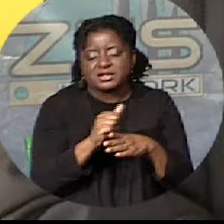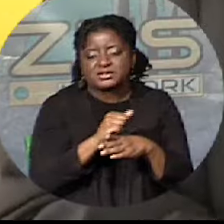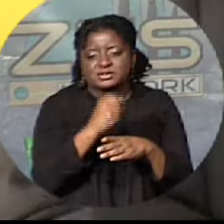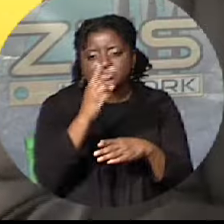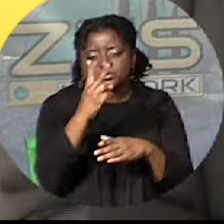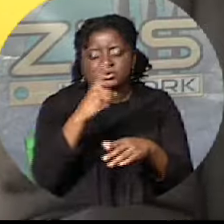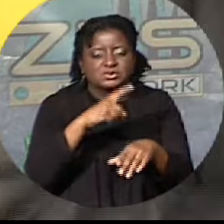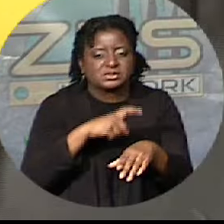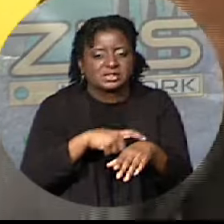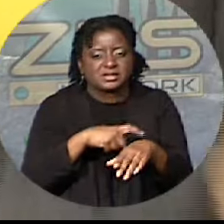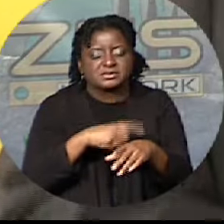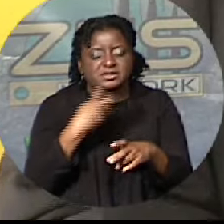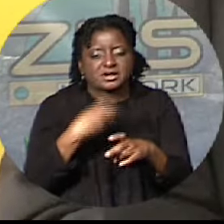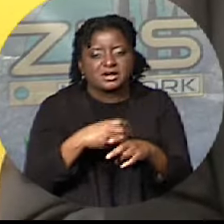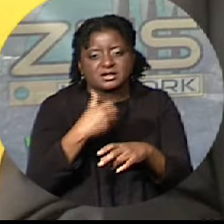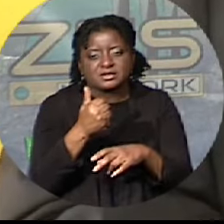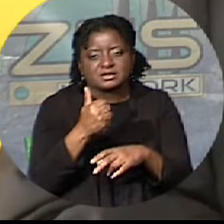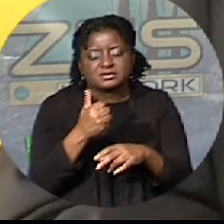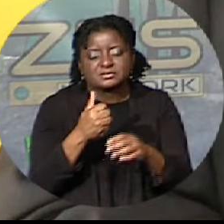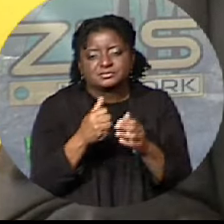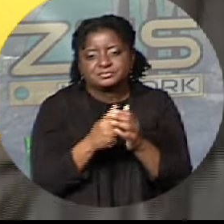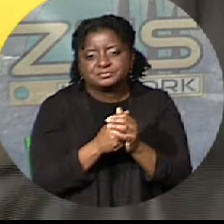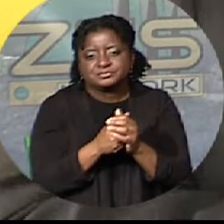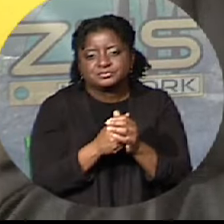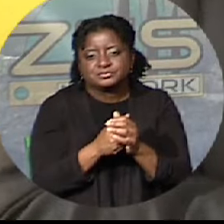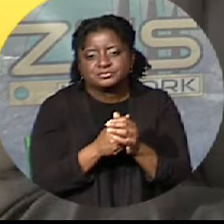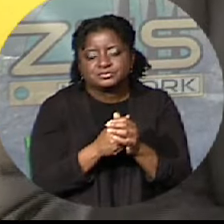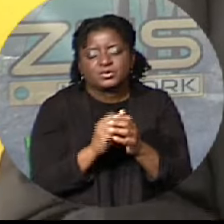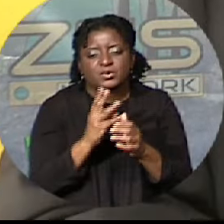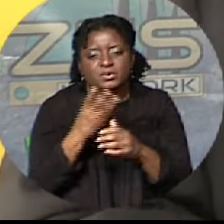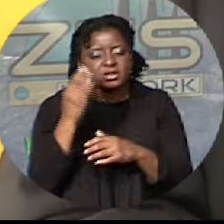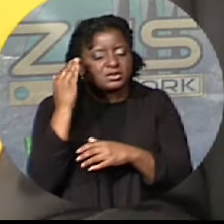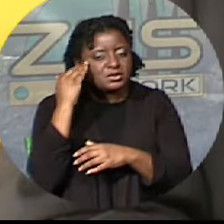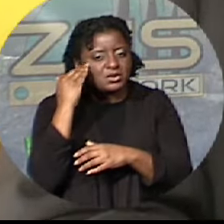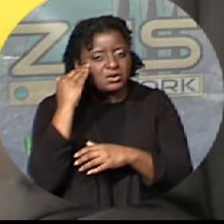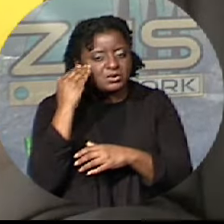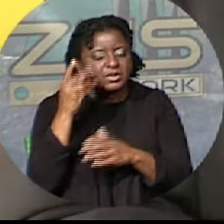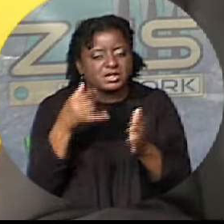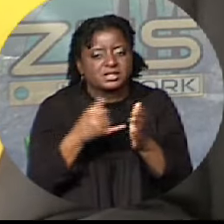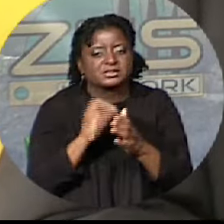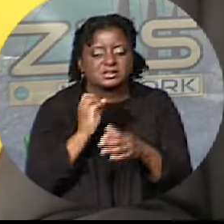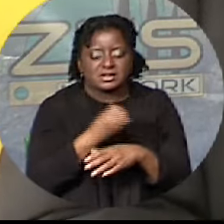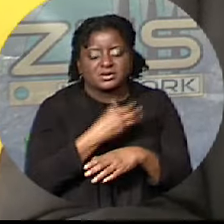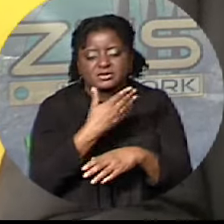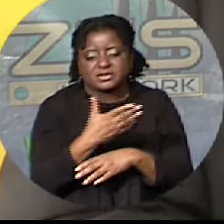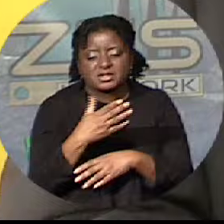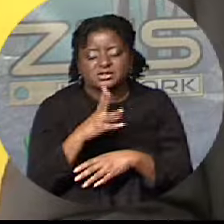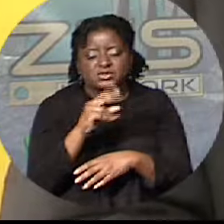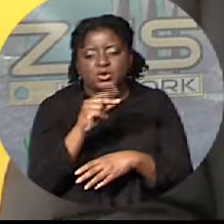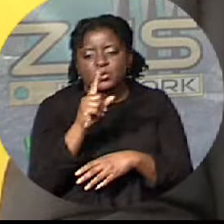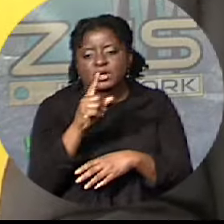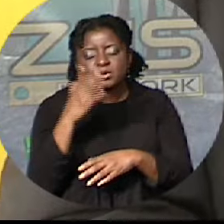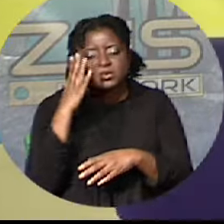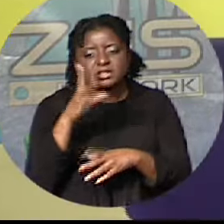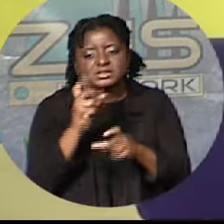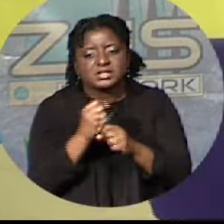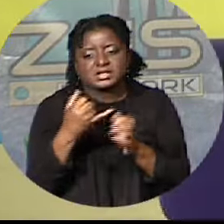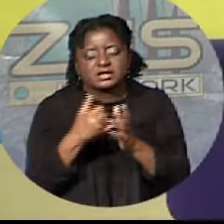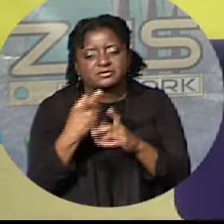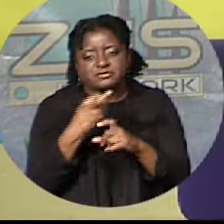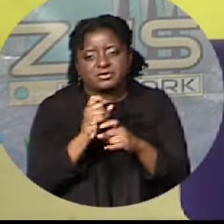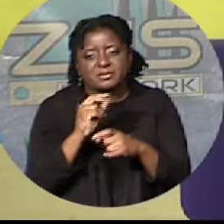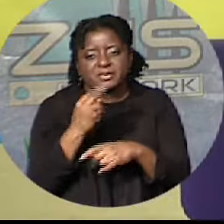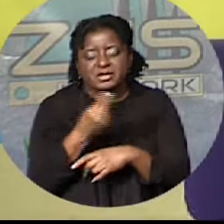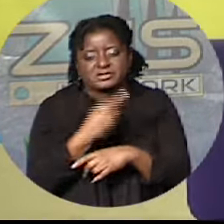come back together, they call their things. But we know it's we things, and nobody will take this from us easily anymore. For